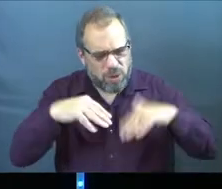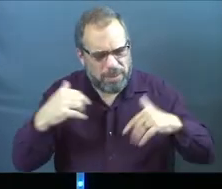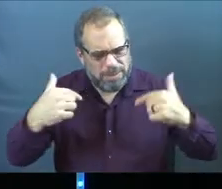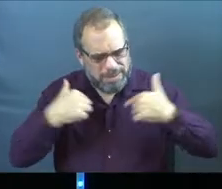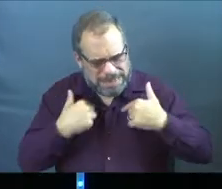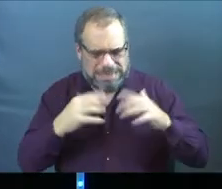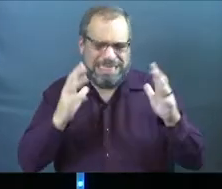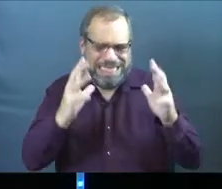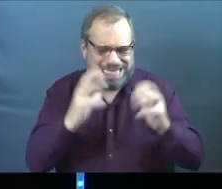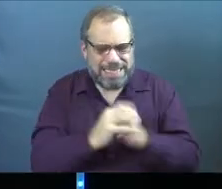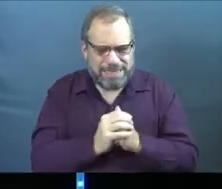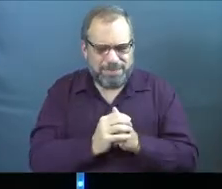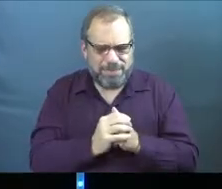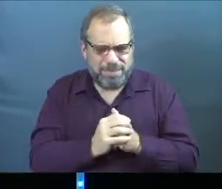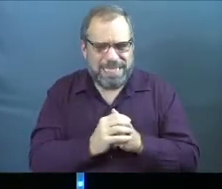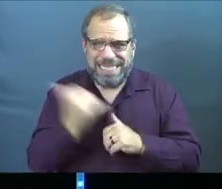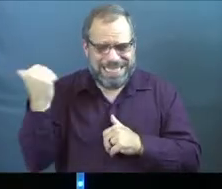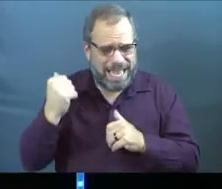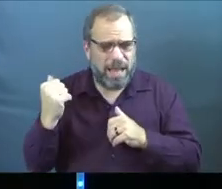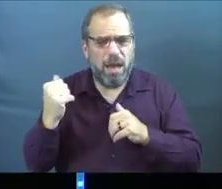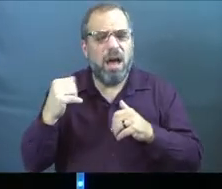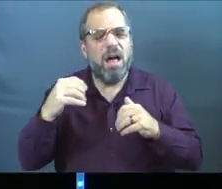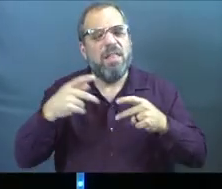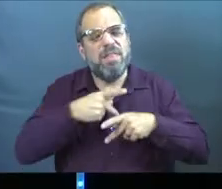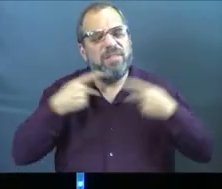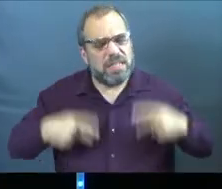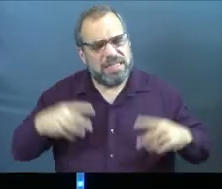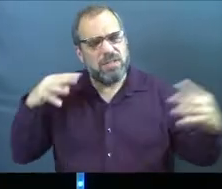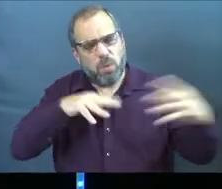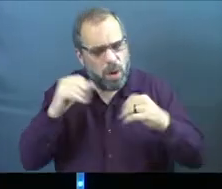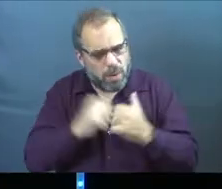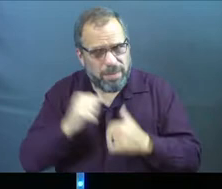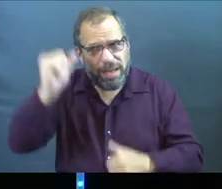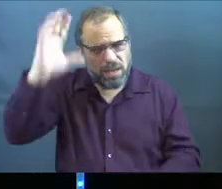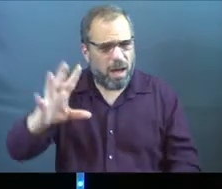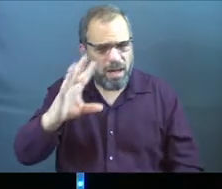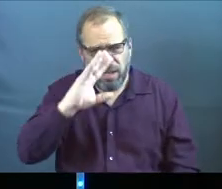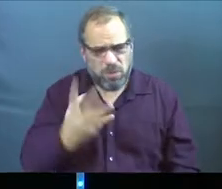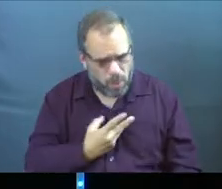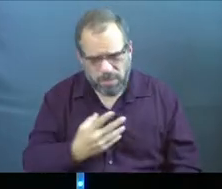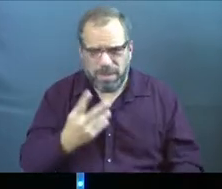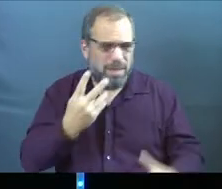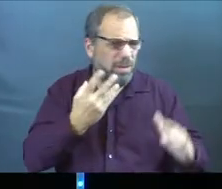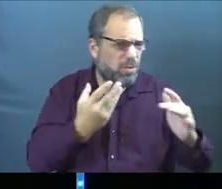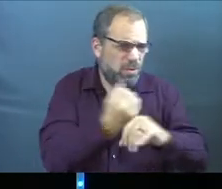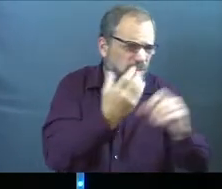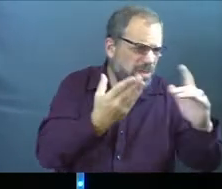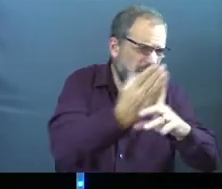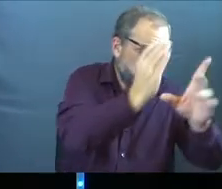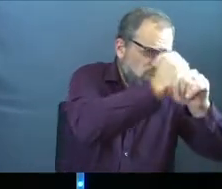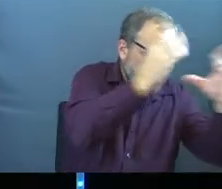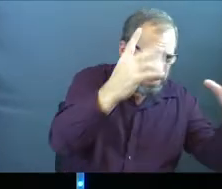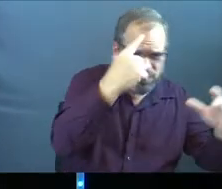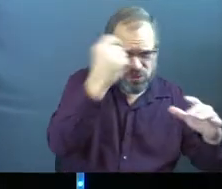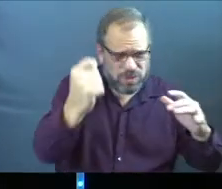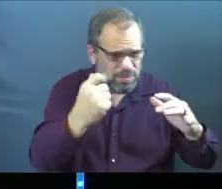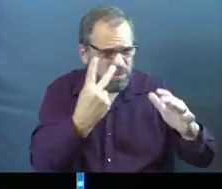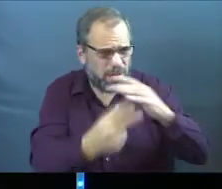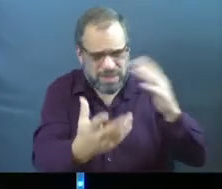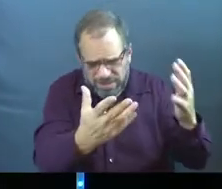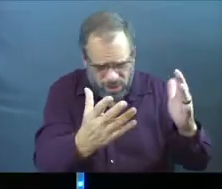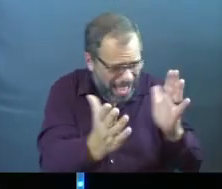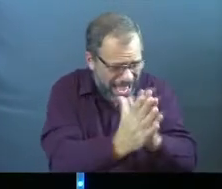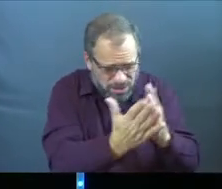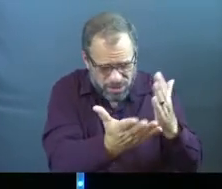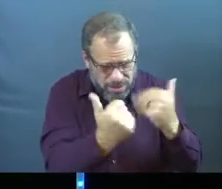Saul replied. The Philistines are at war with me, and God has left me and won't reply by prophets or dreams. So I have called for you to tell me what to